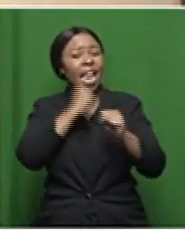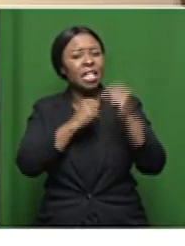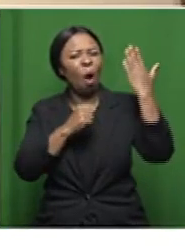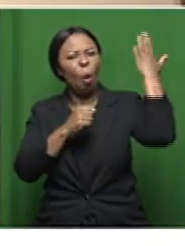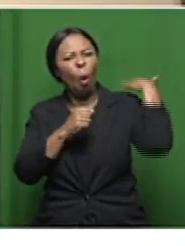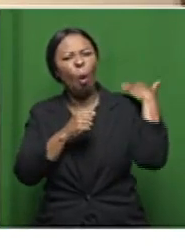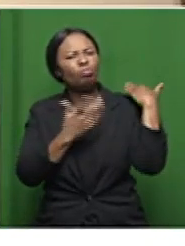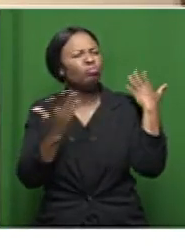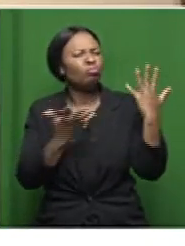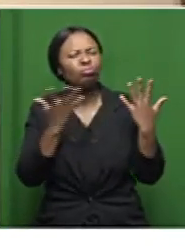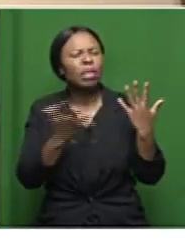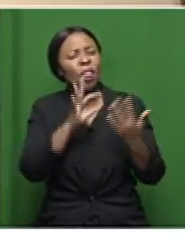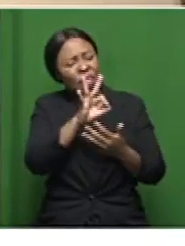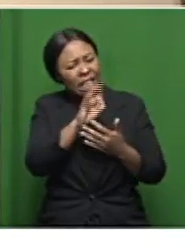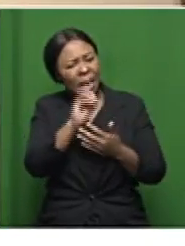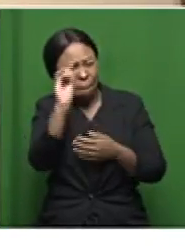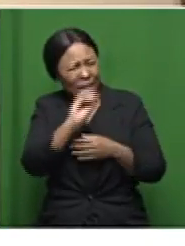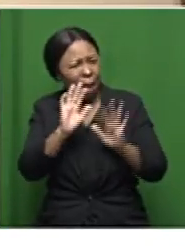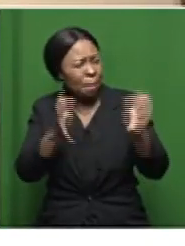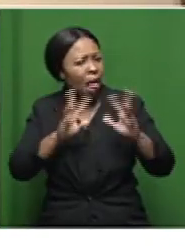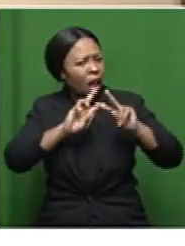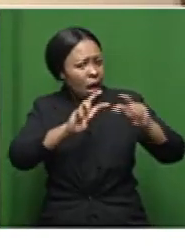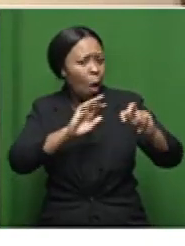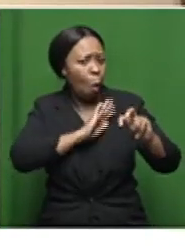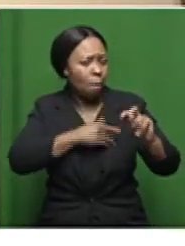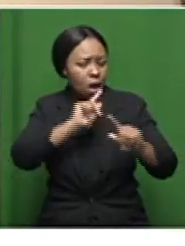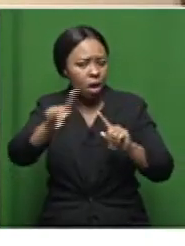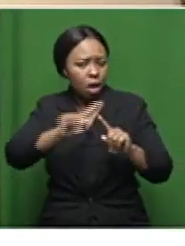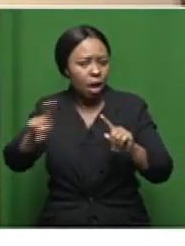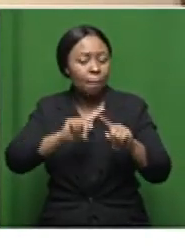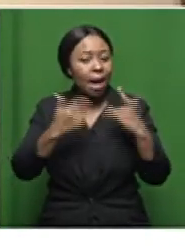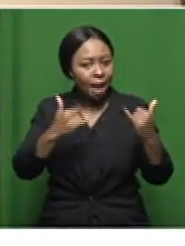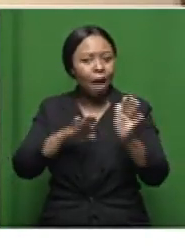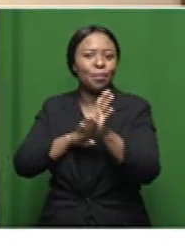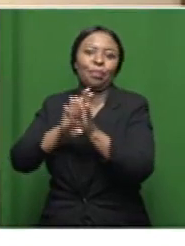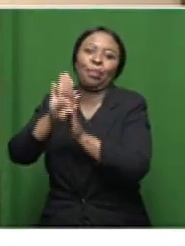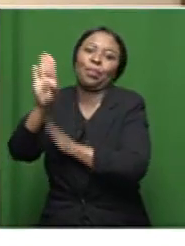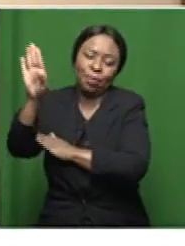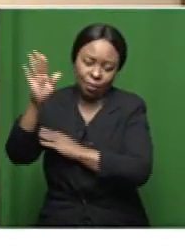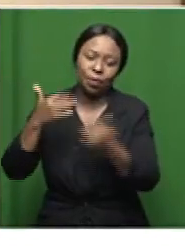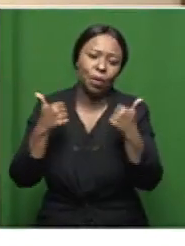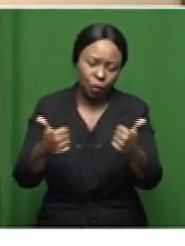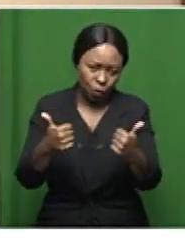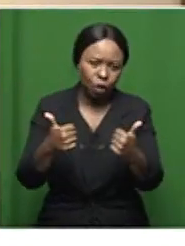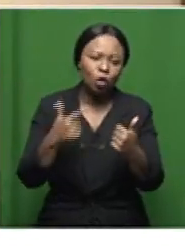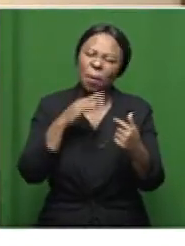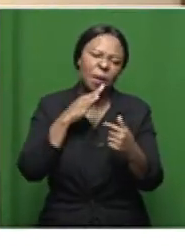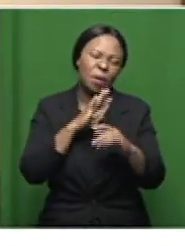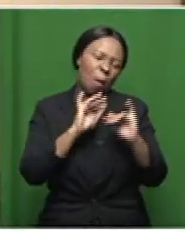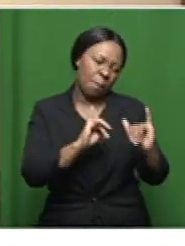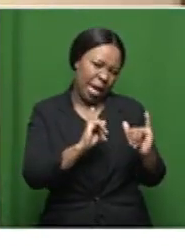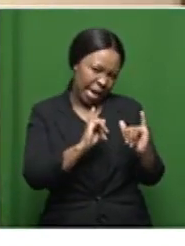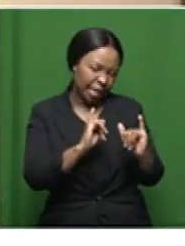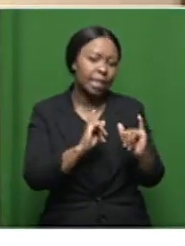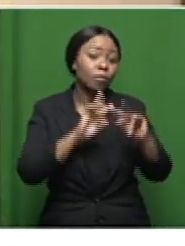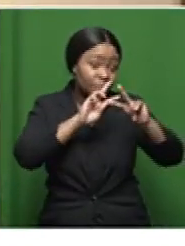about, 30% and all those things, that is really an improvement. So we're not looking bad. That's the first thing in